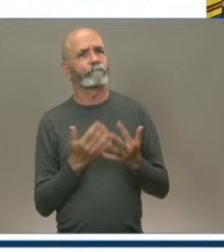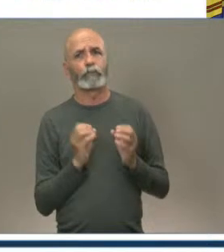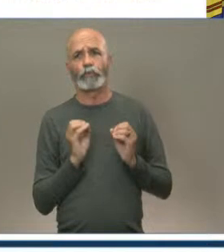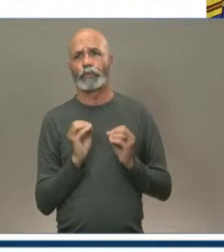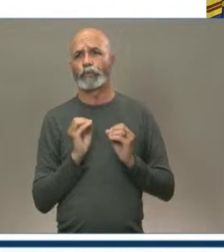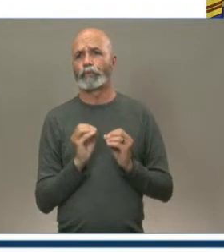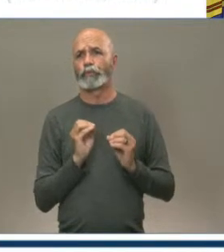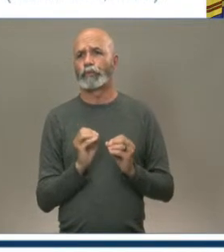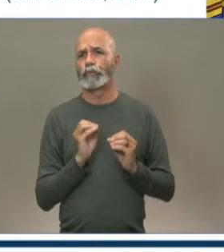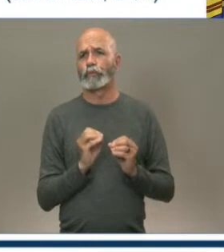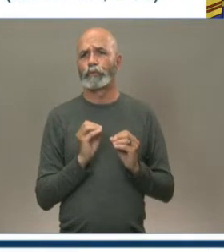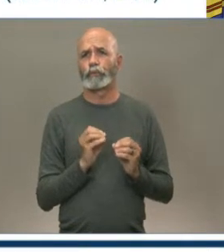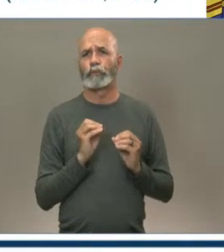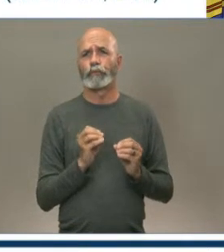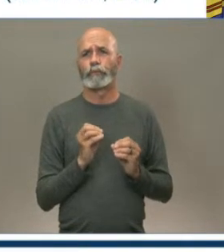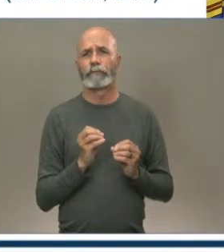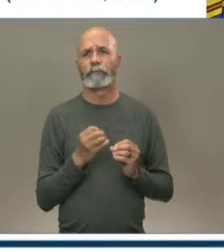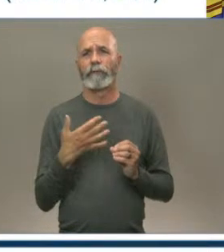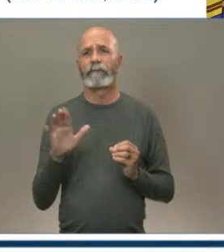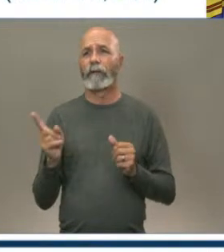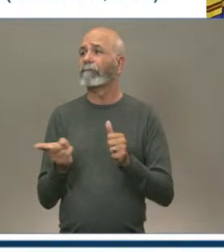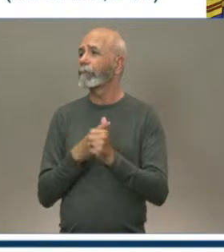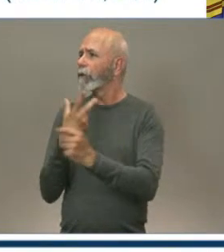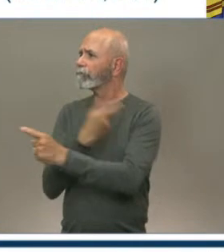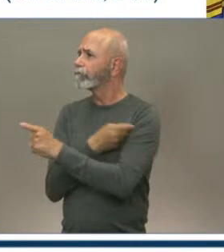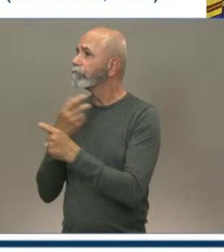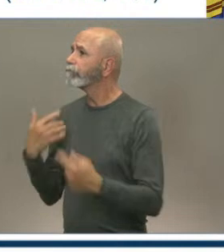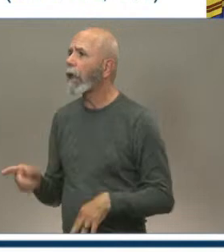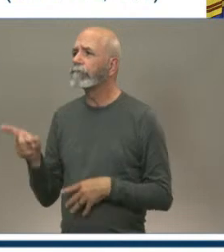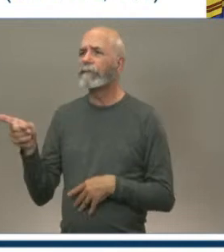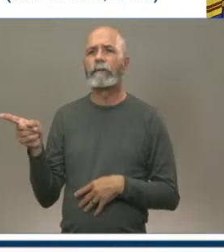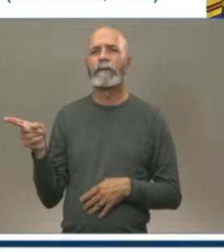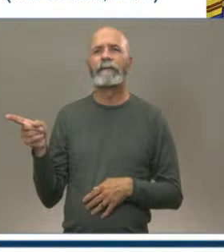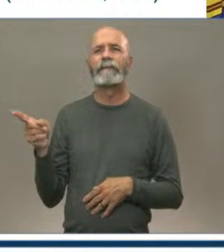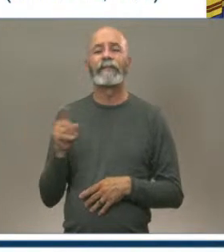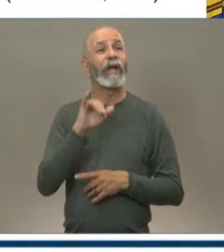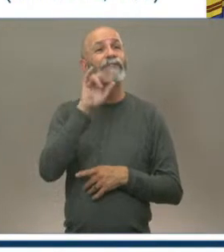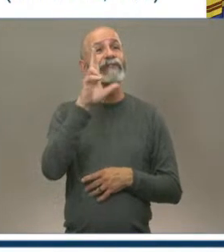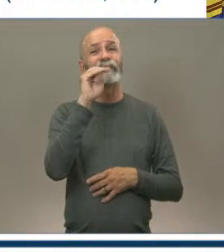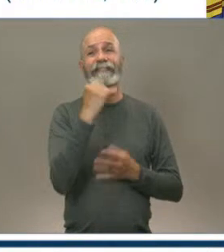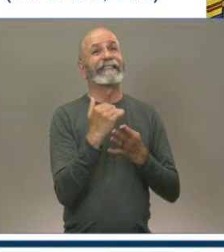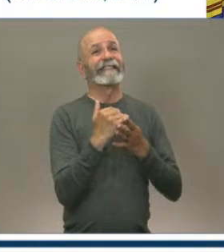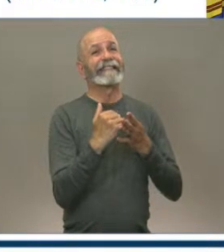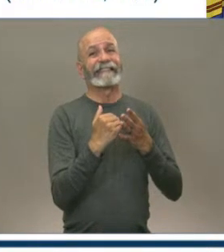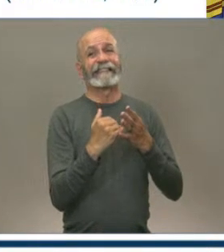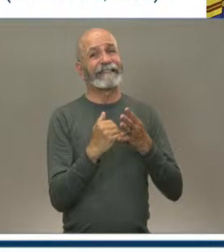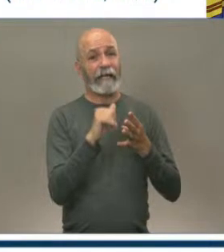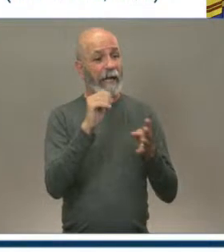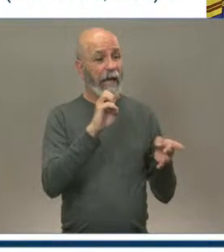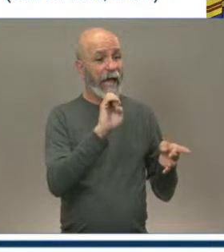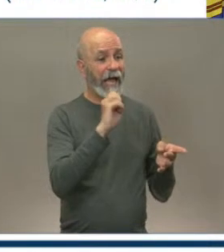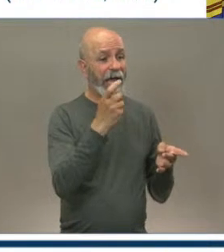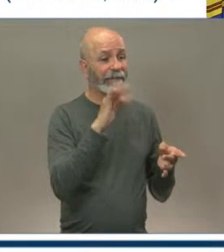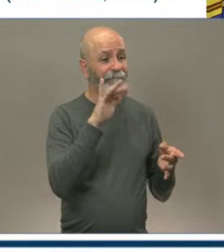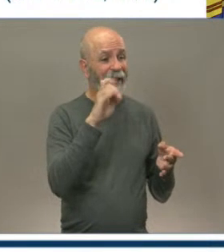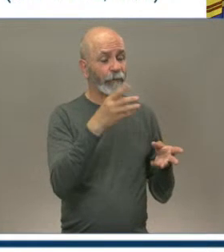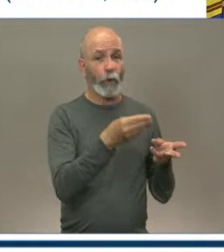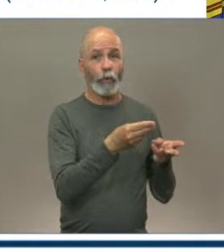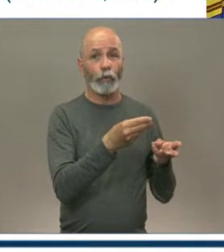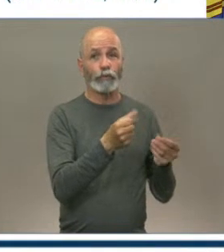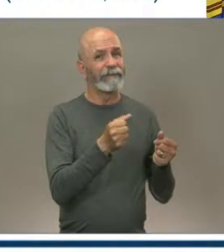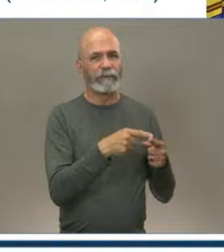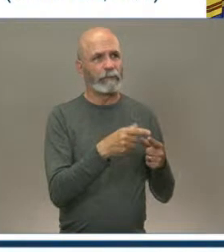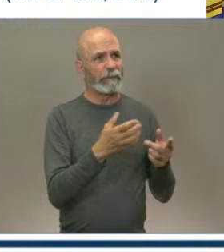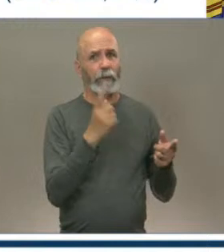for those who have already had their first dose by, before the end of June when these doses potentially expire? I know a lot of people who